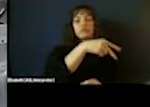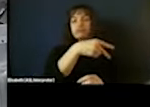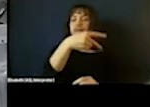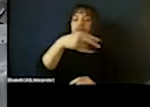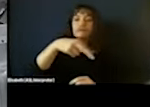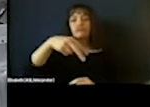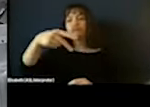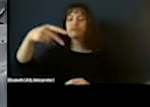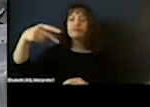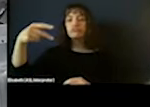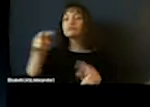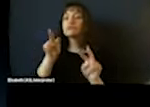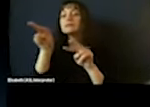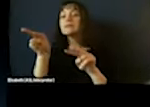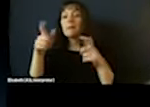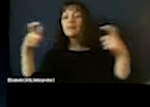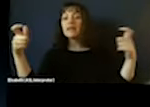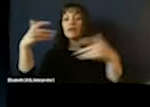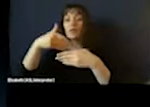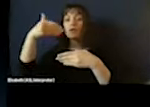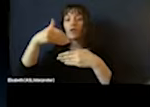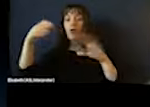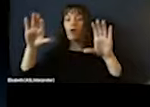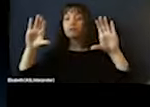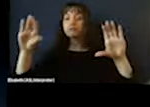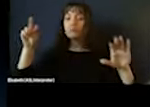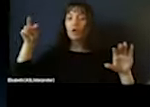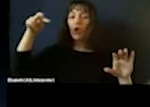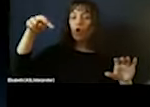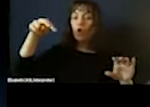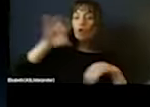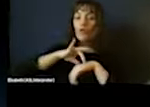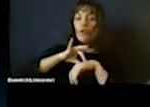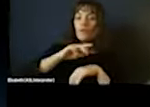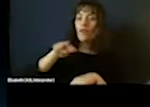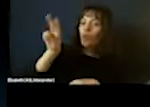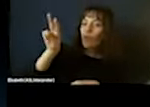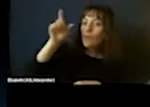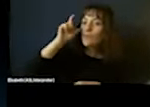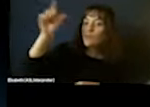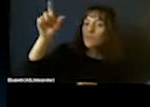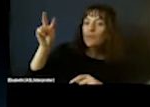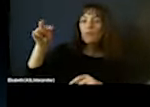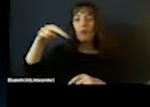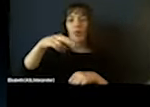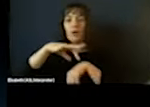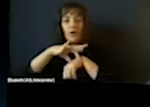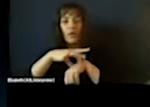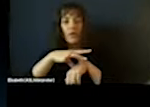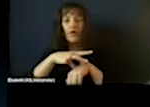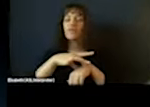and then look down to the earth and look up to the moon, down to the earth. Of course, as always, it's